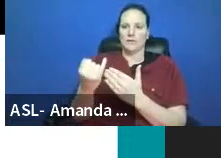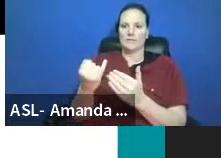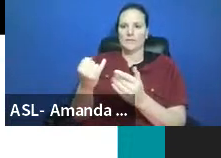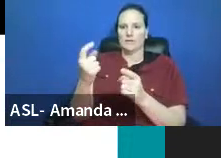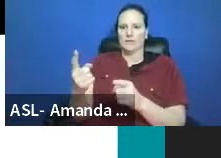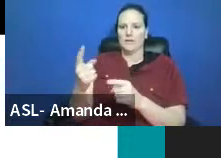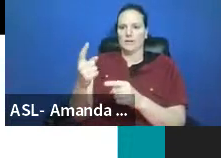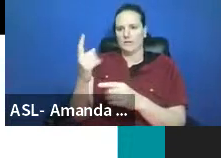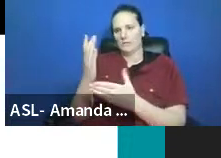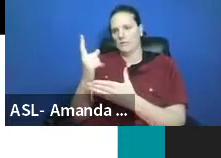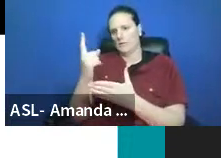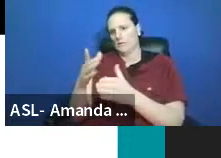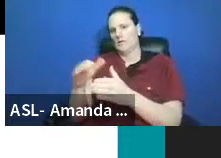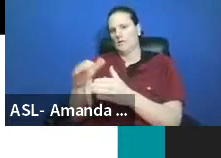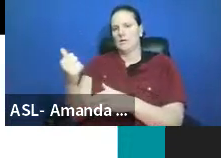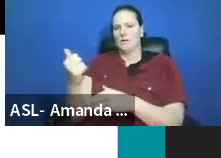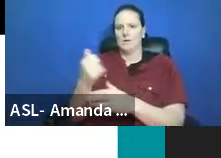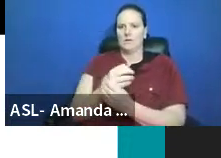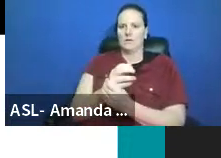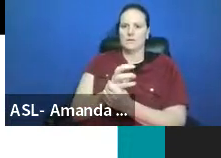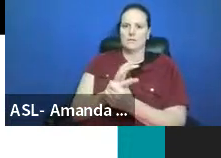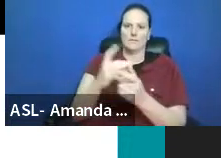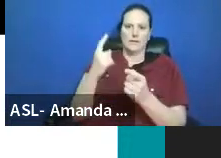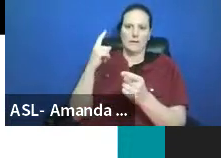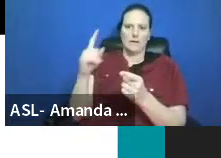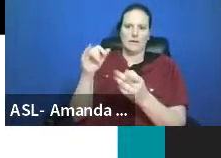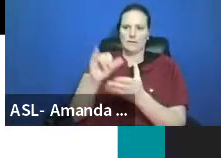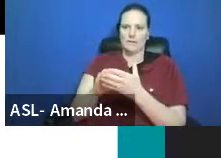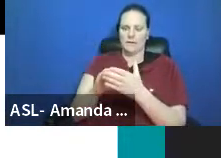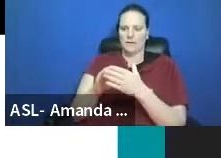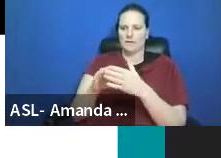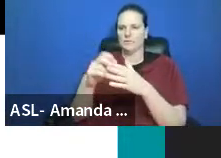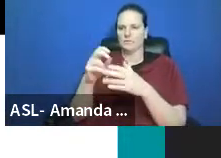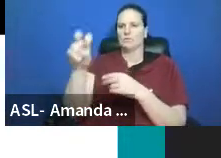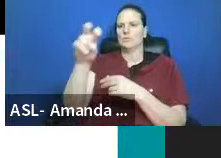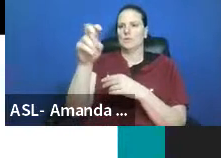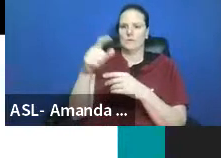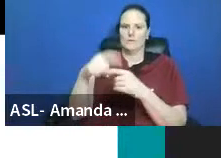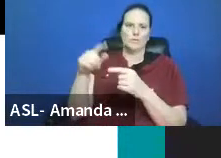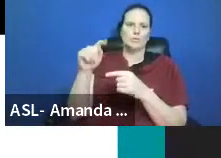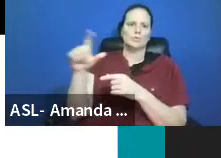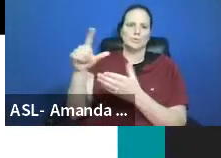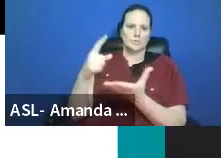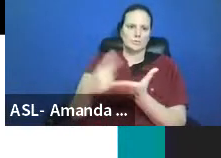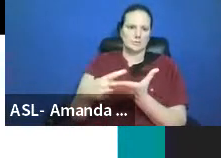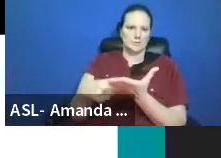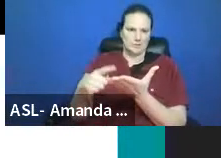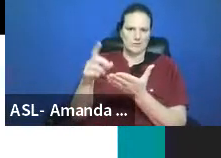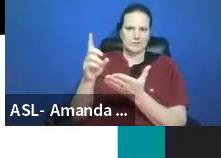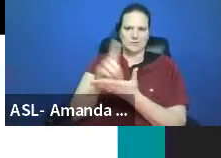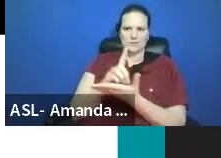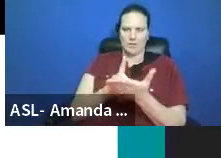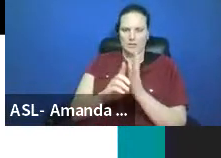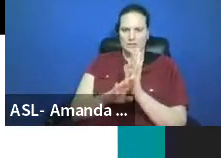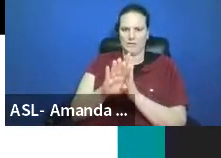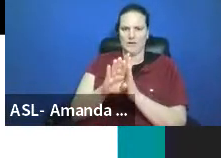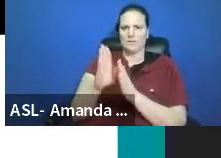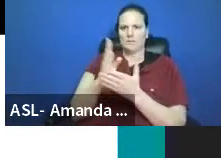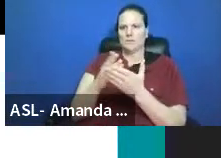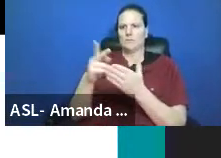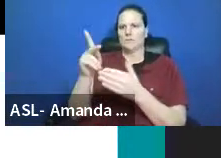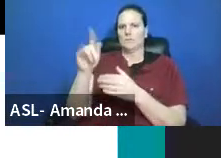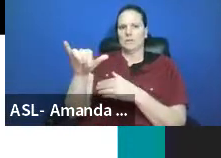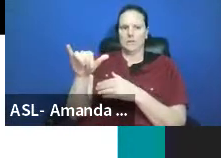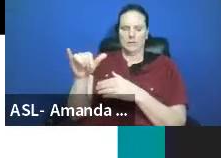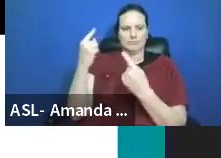another. And we can use these indicative journeys as a tool to discuss the design and to develop some key